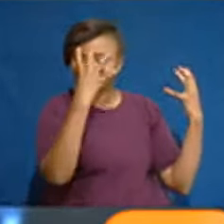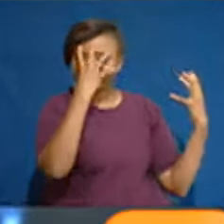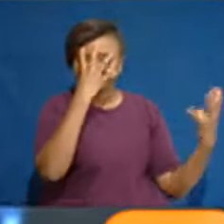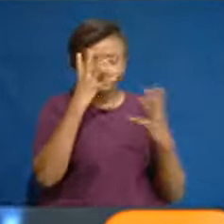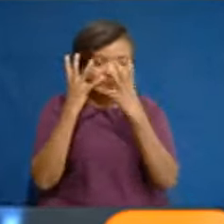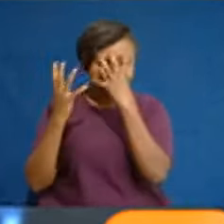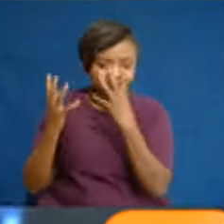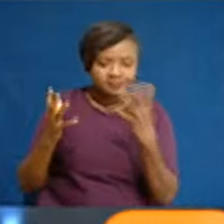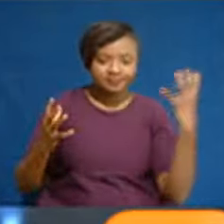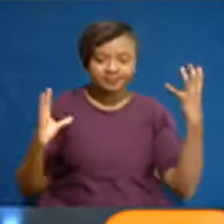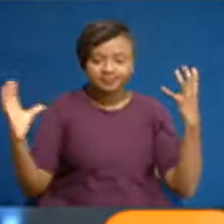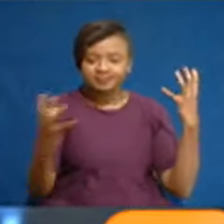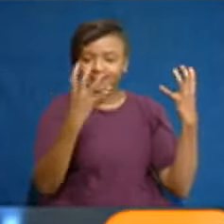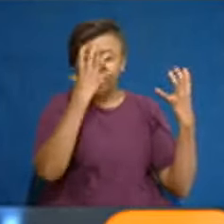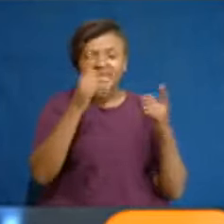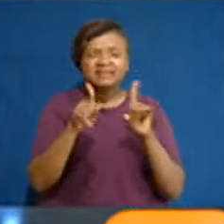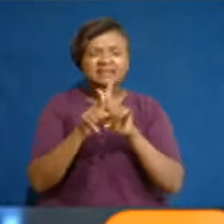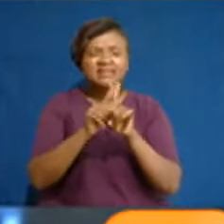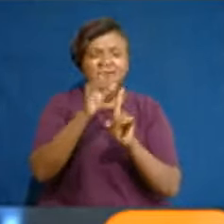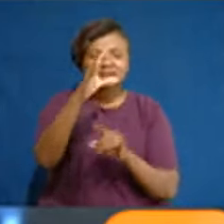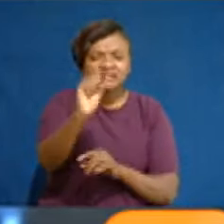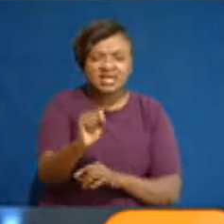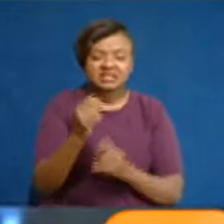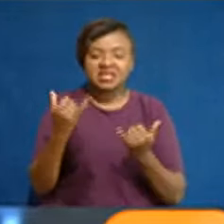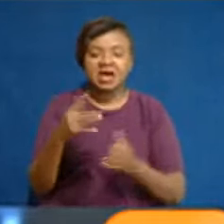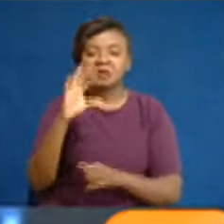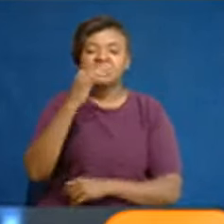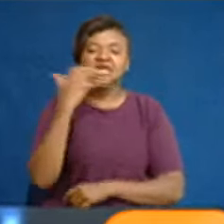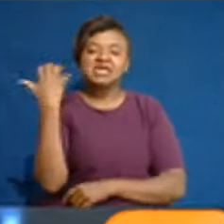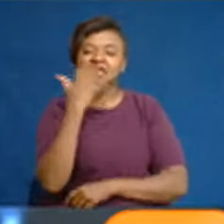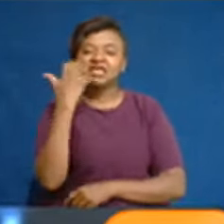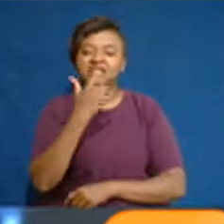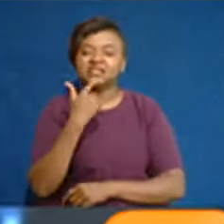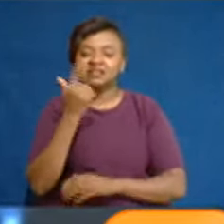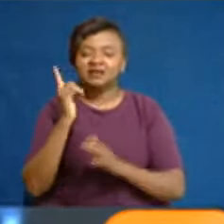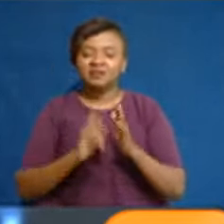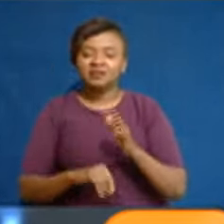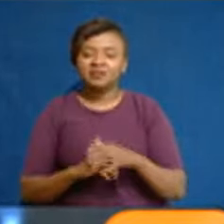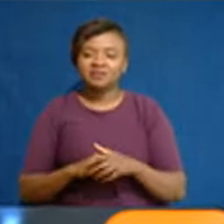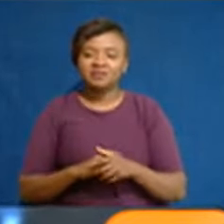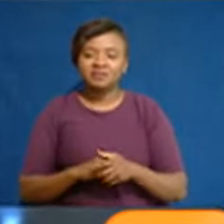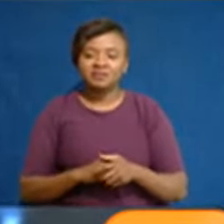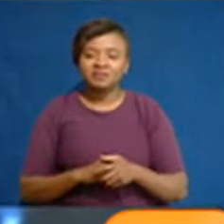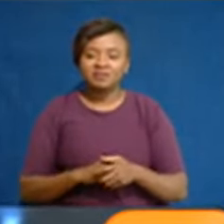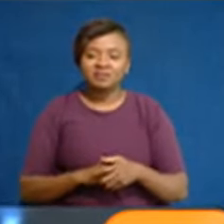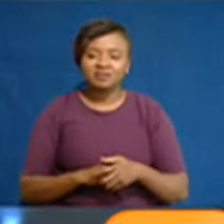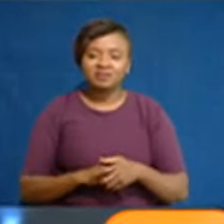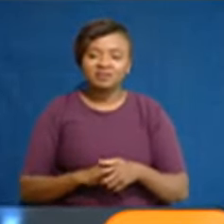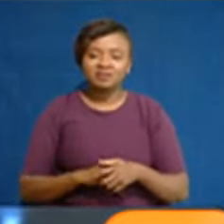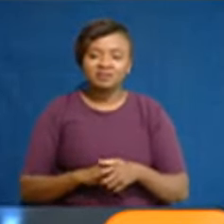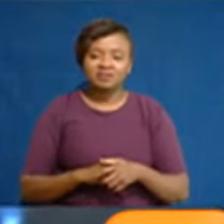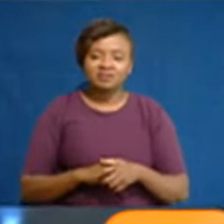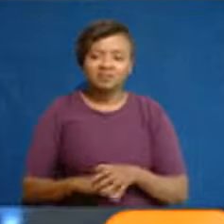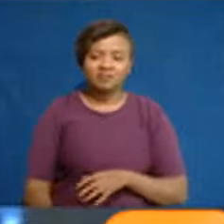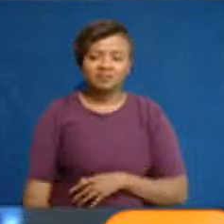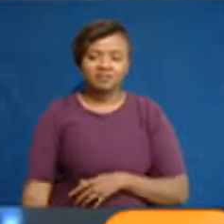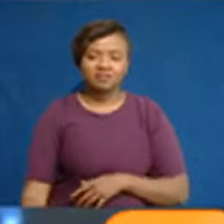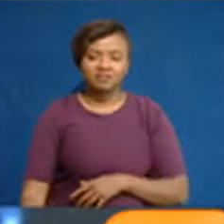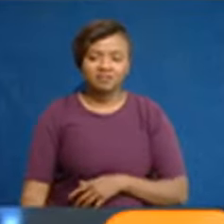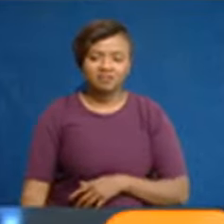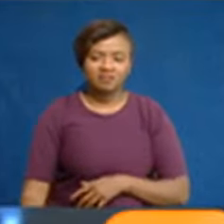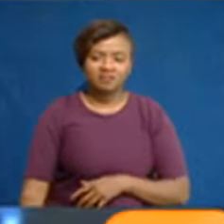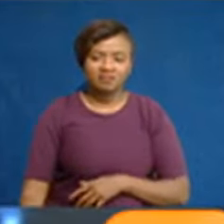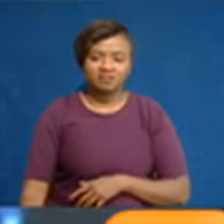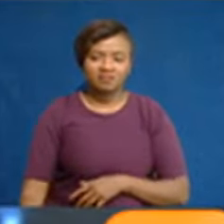You know, I saw on the news saying that, you know, Regathi is calling it a new look something. New look cabinet? Mm-hmm. New